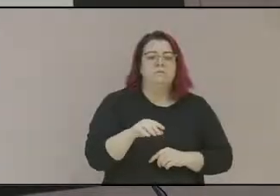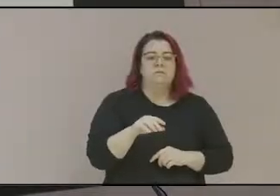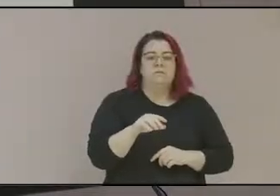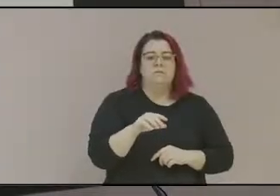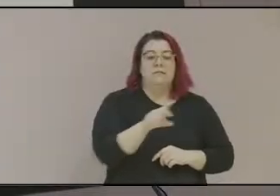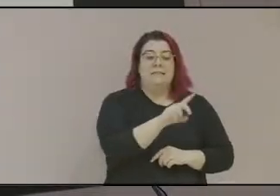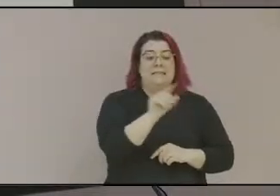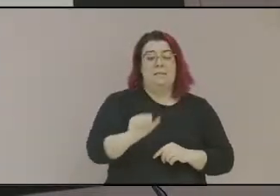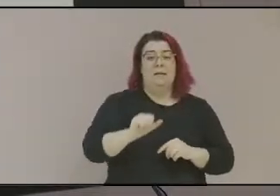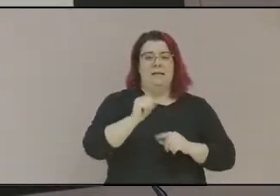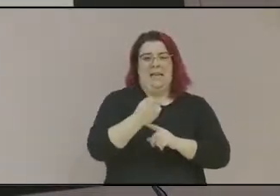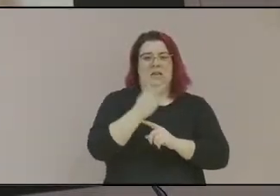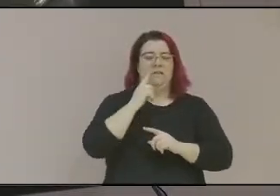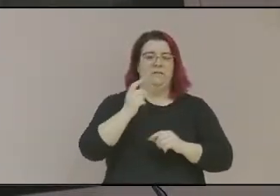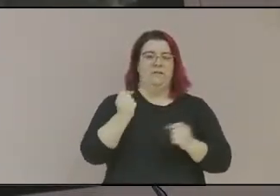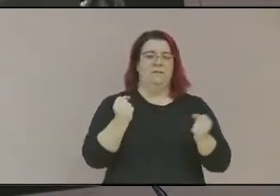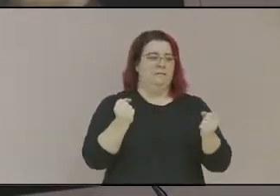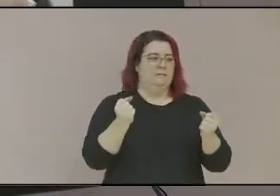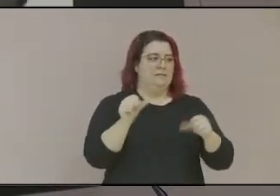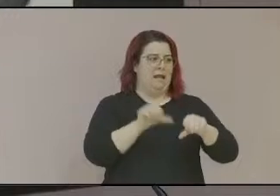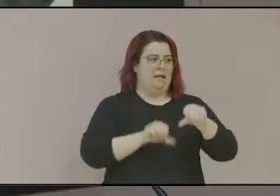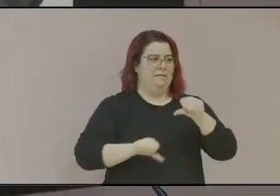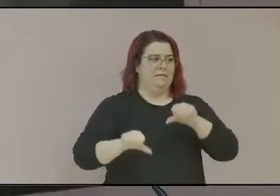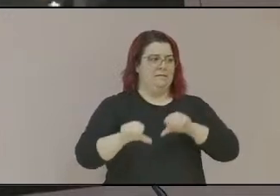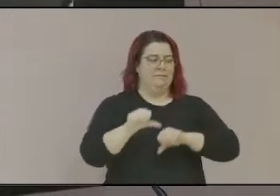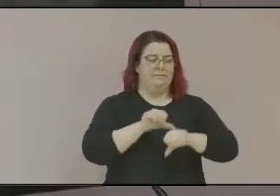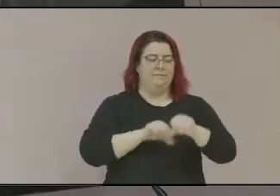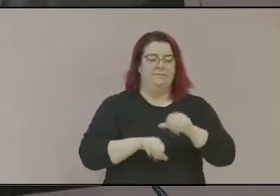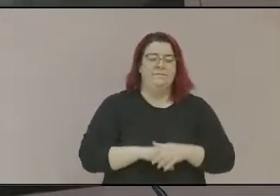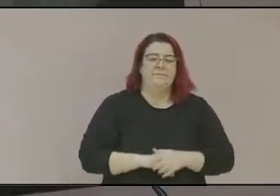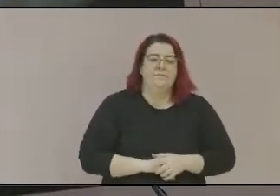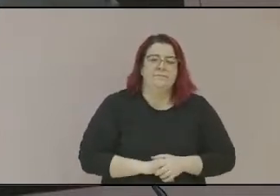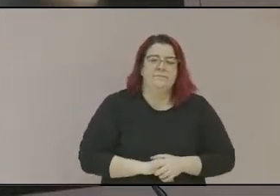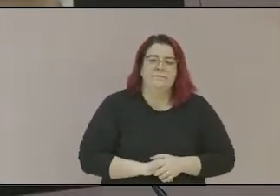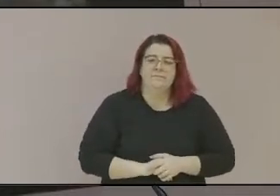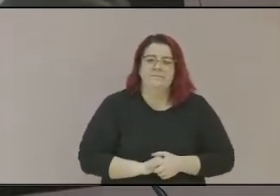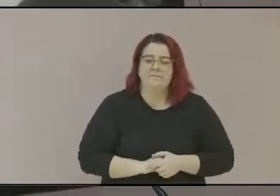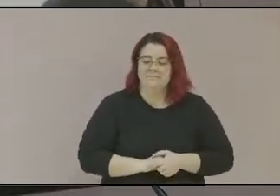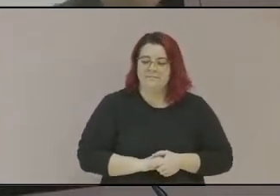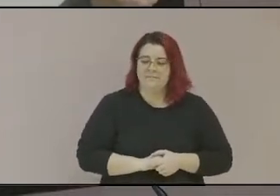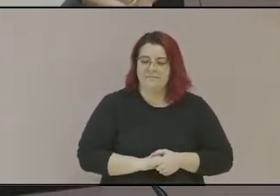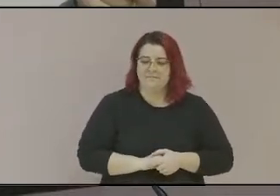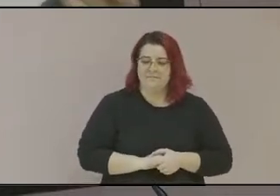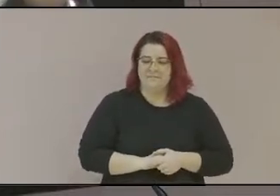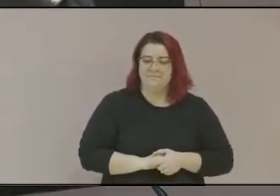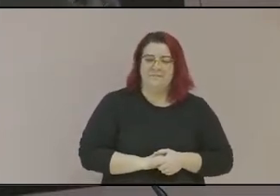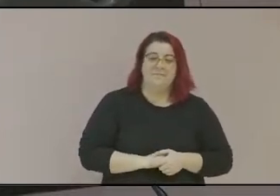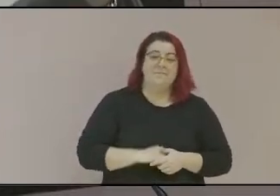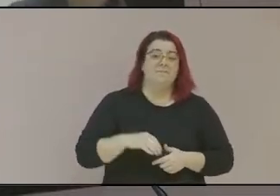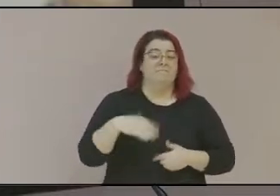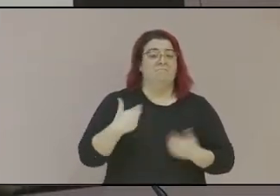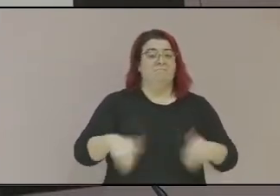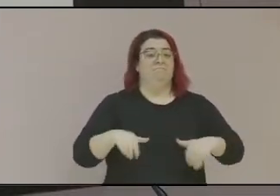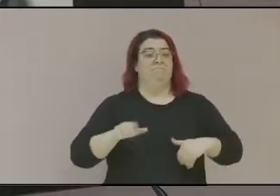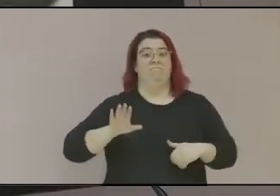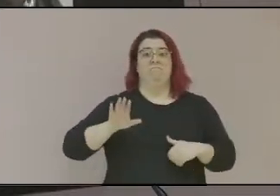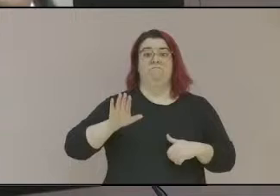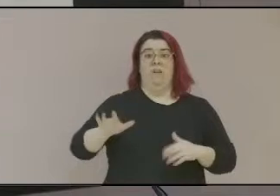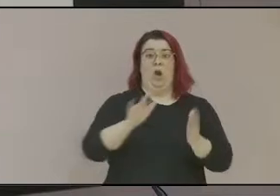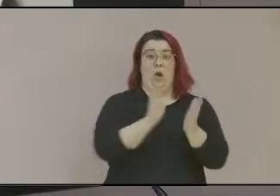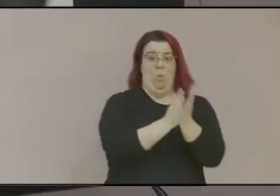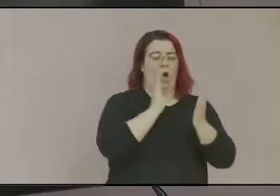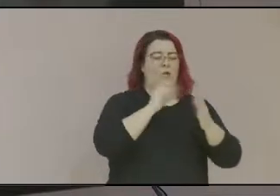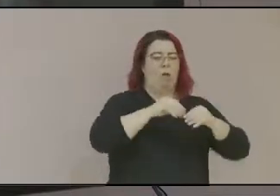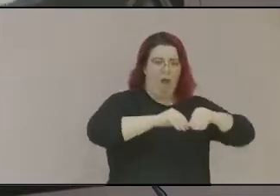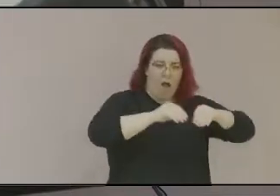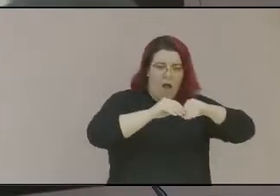is sure to set the path or markers on many paths for future work that brings together concerns